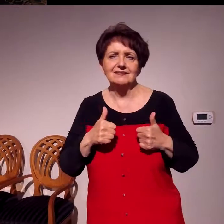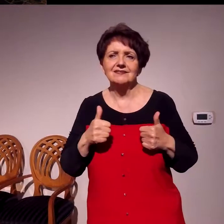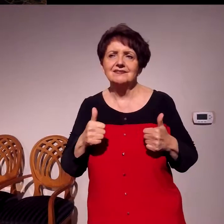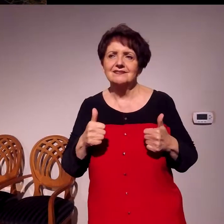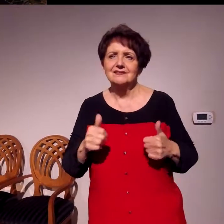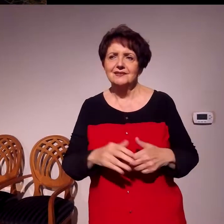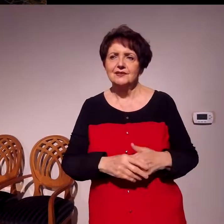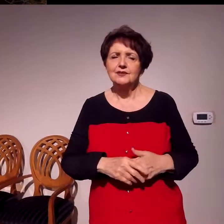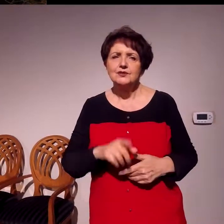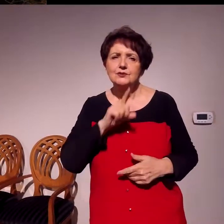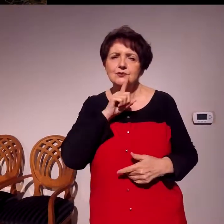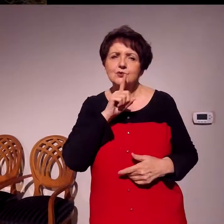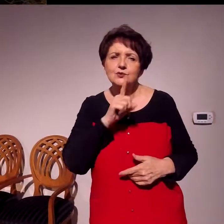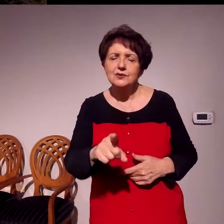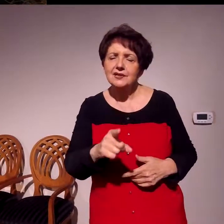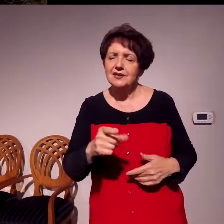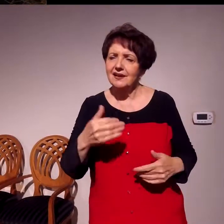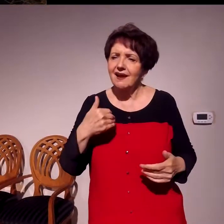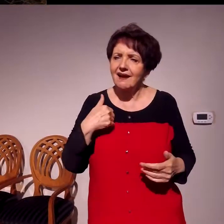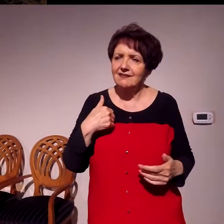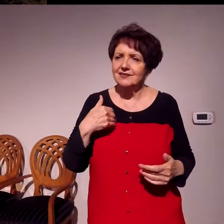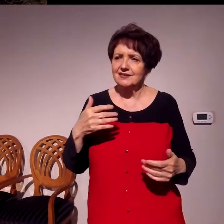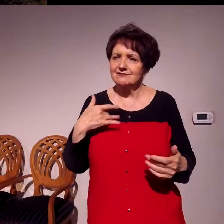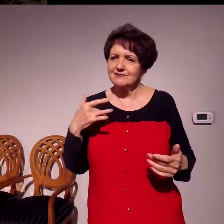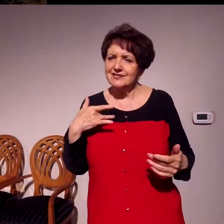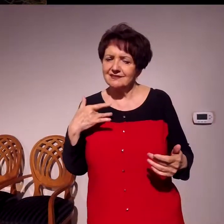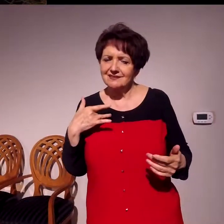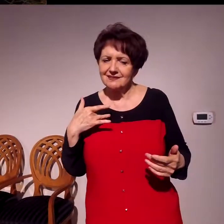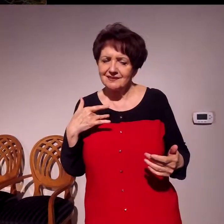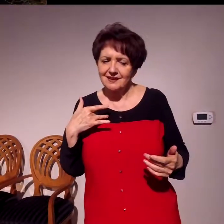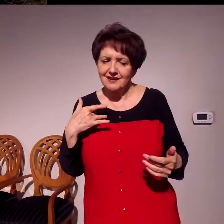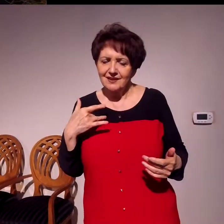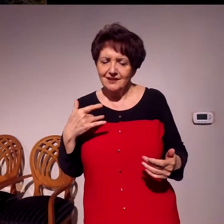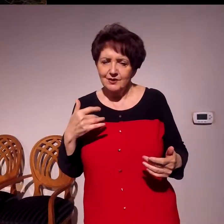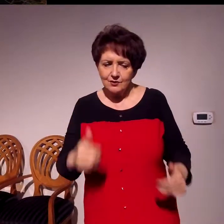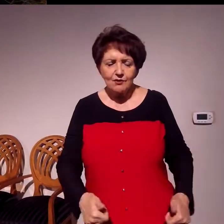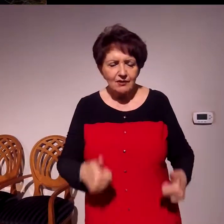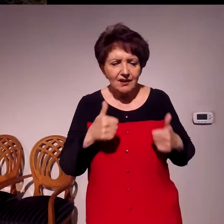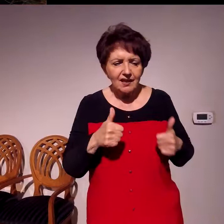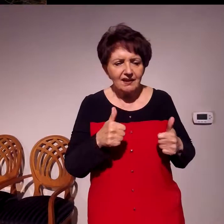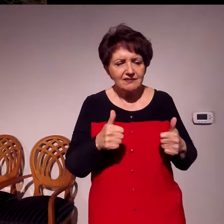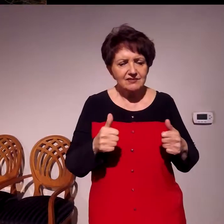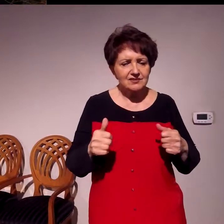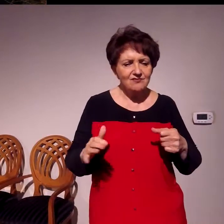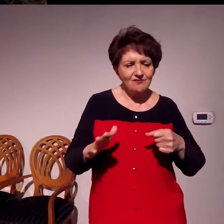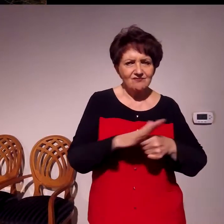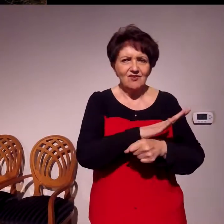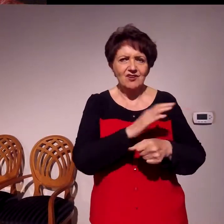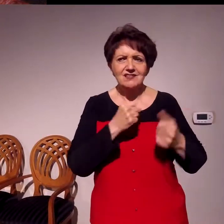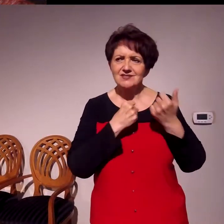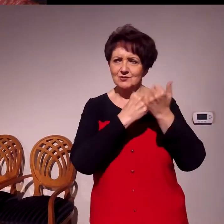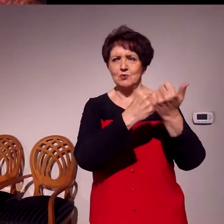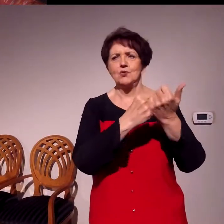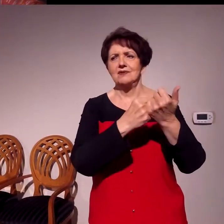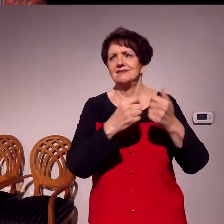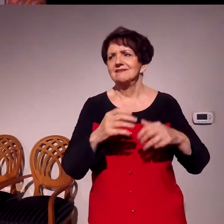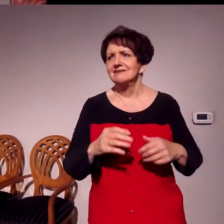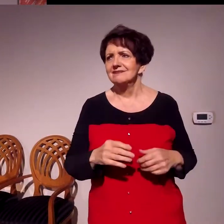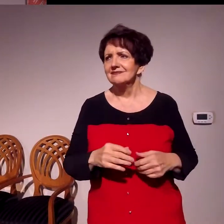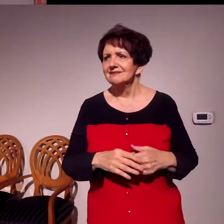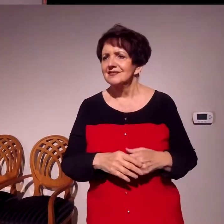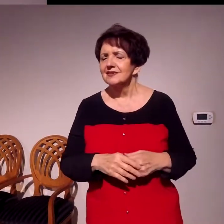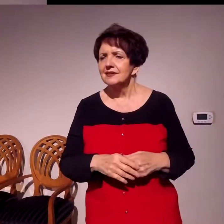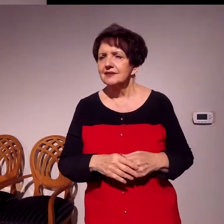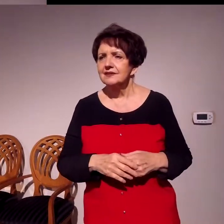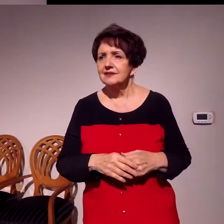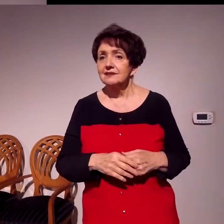to really have that sense that our lives are fully supported, not just by